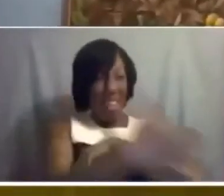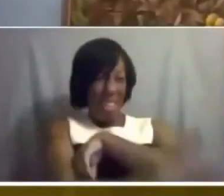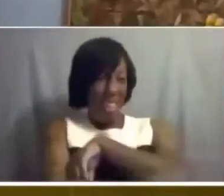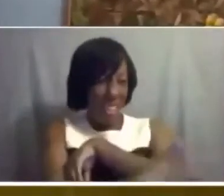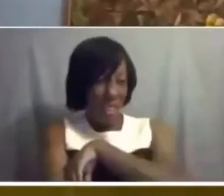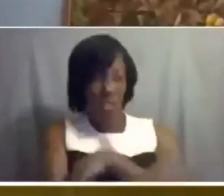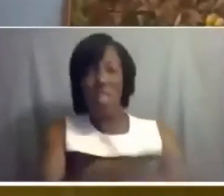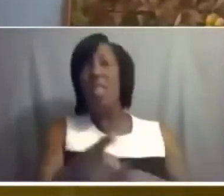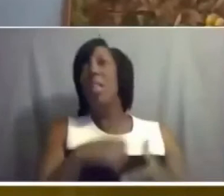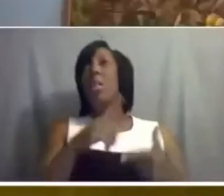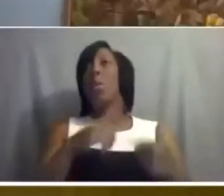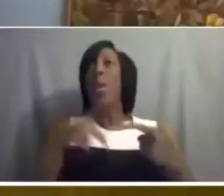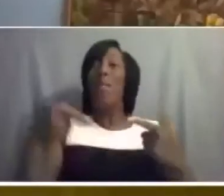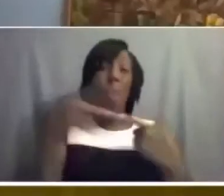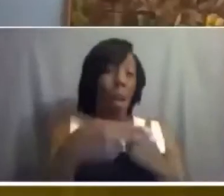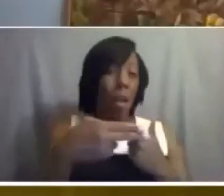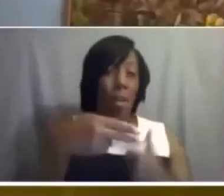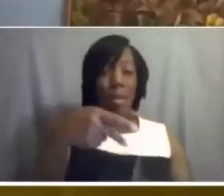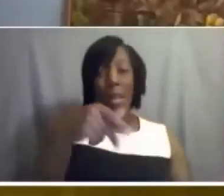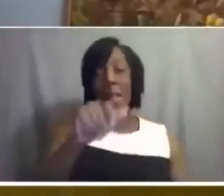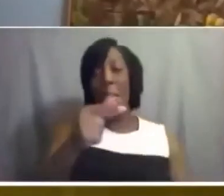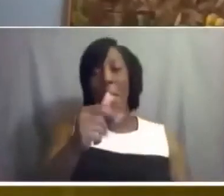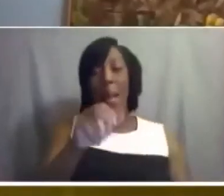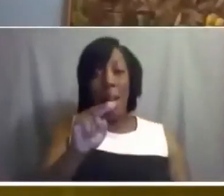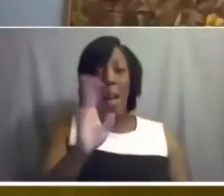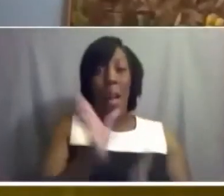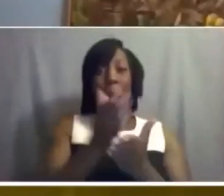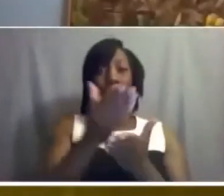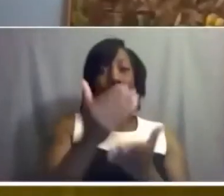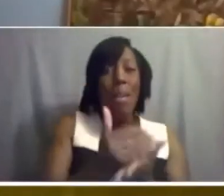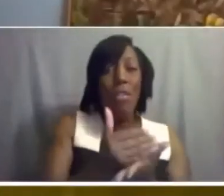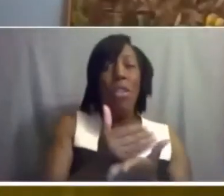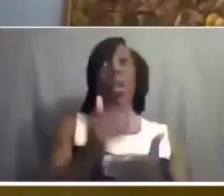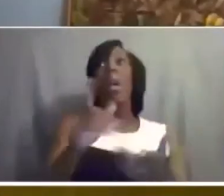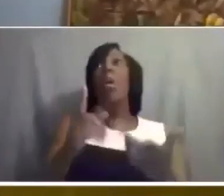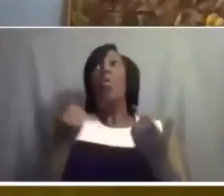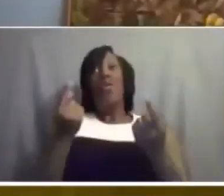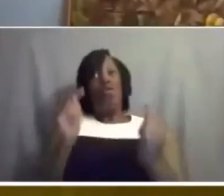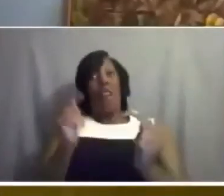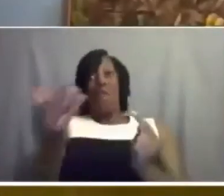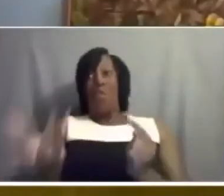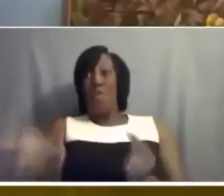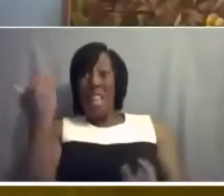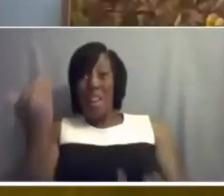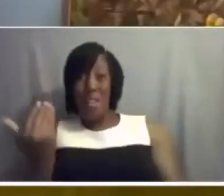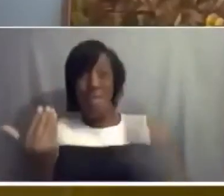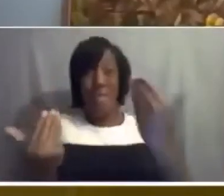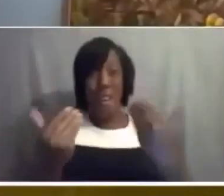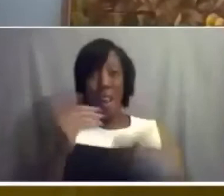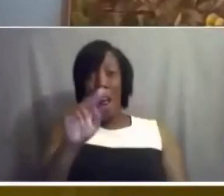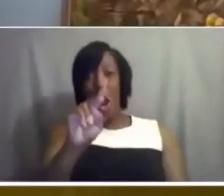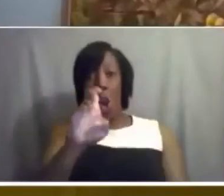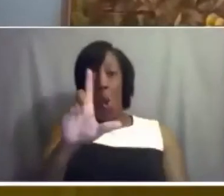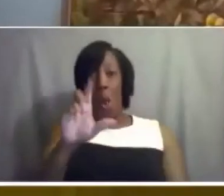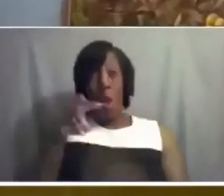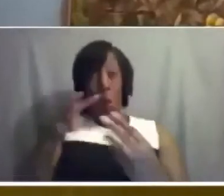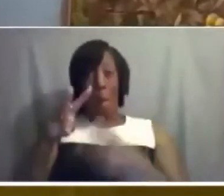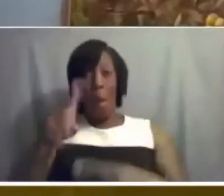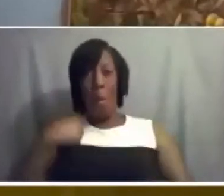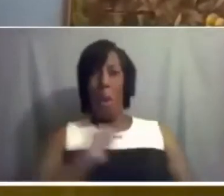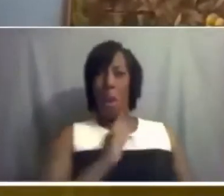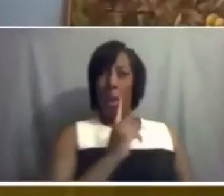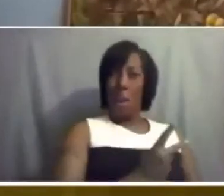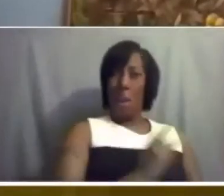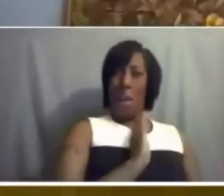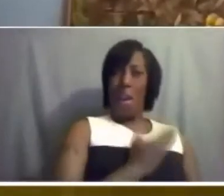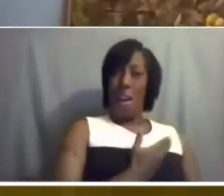that rids itself as it tries to rid the world of nuclear weapons. The positive thing is that the American people are